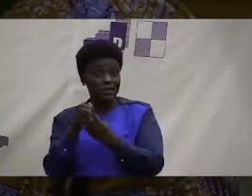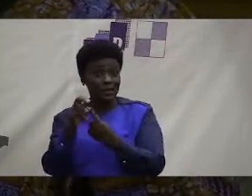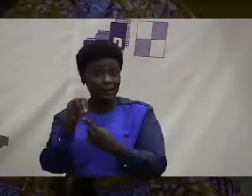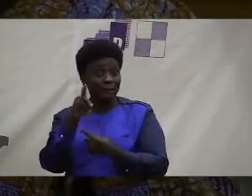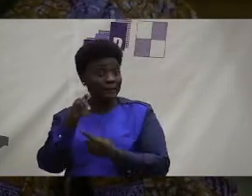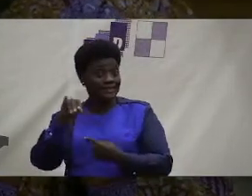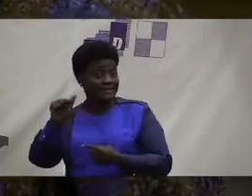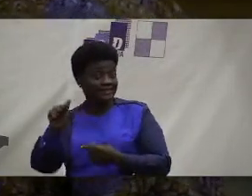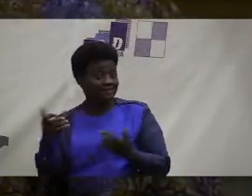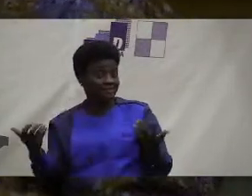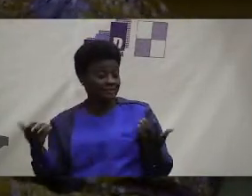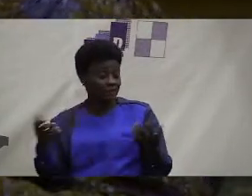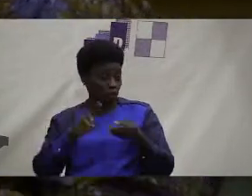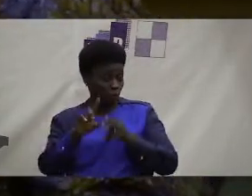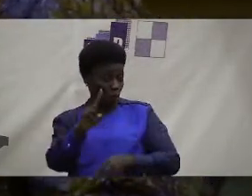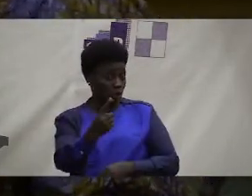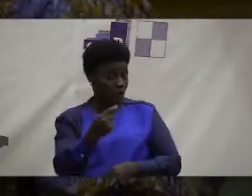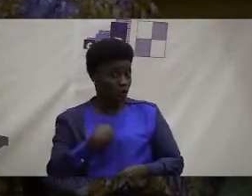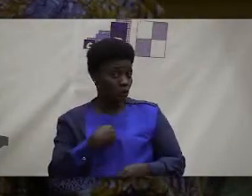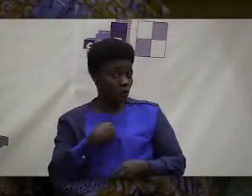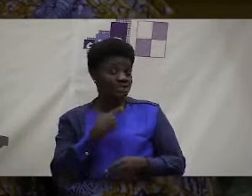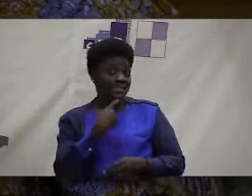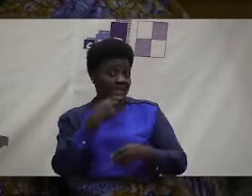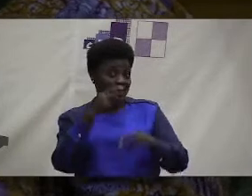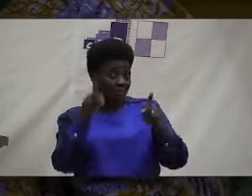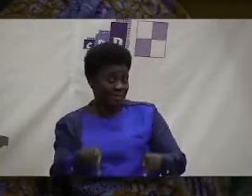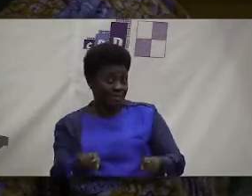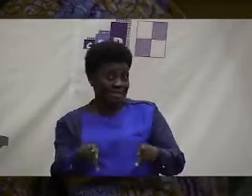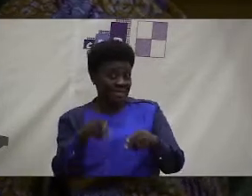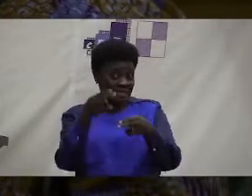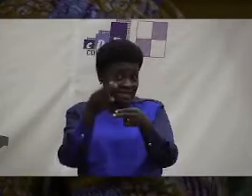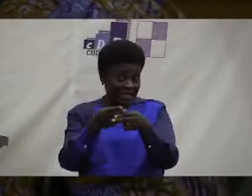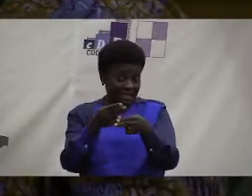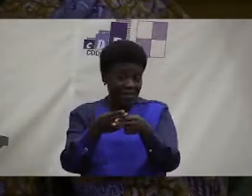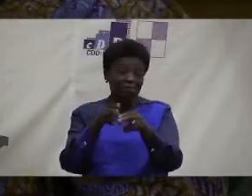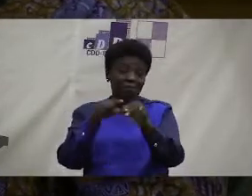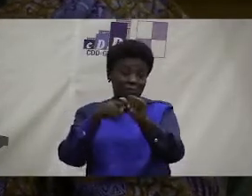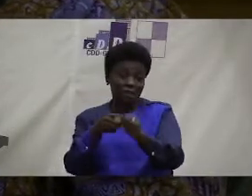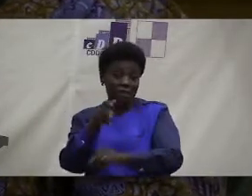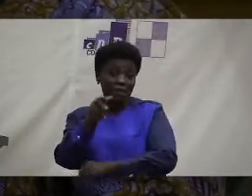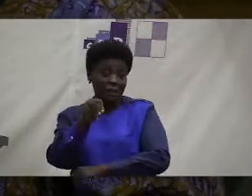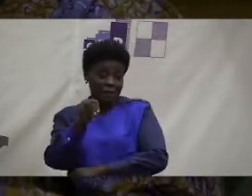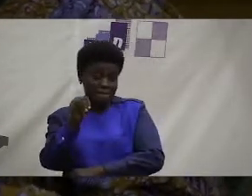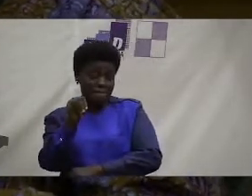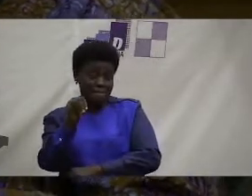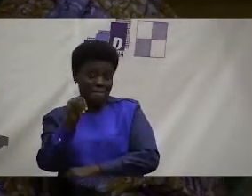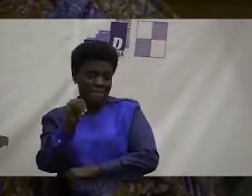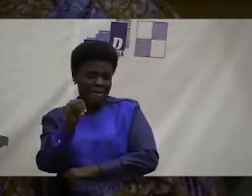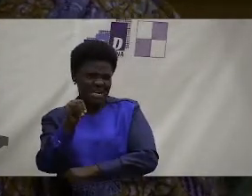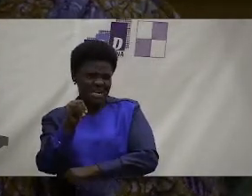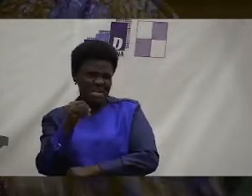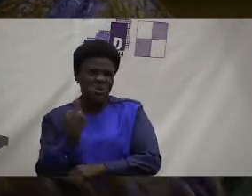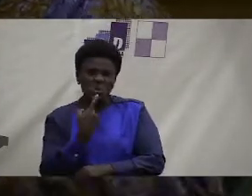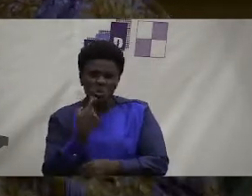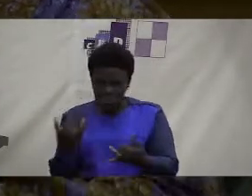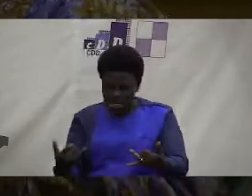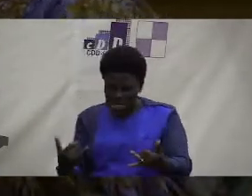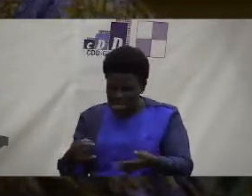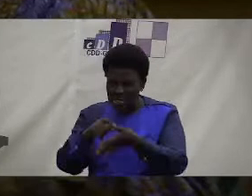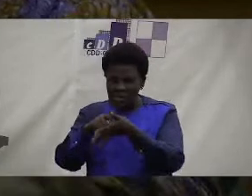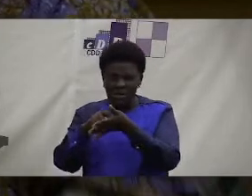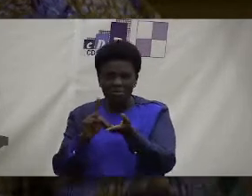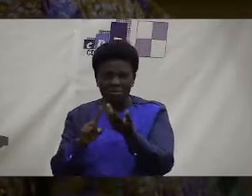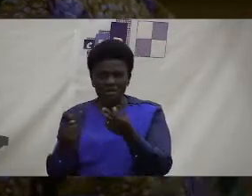one, you mentioned a person whose name begins with M, who can, right now, because he's taking